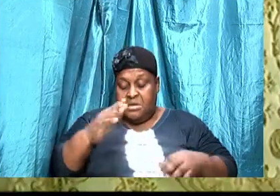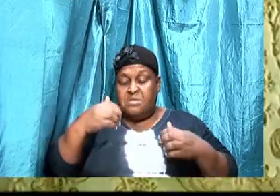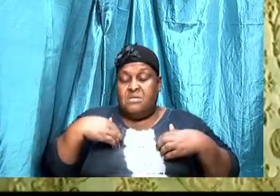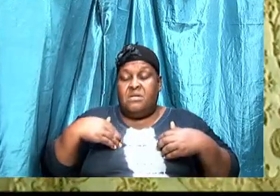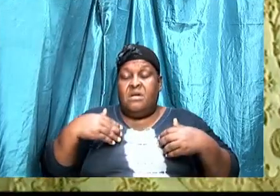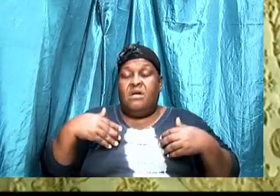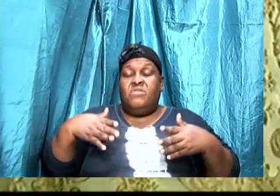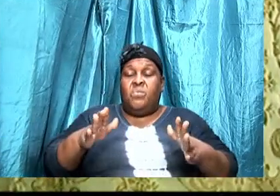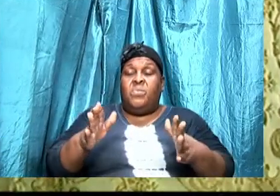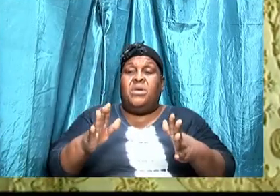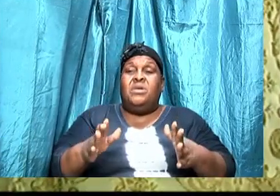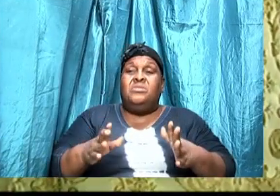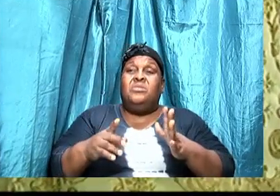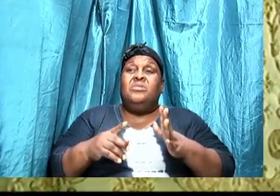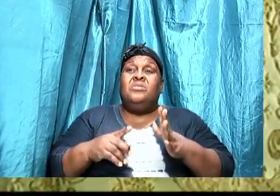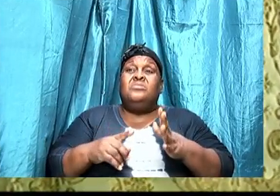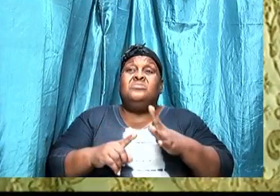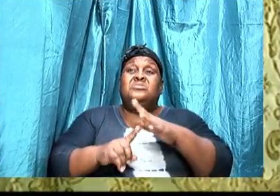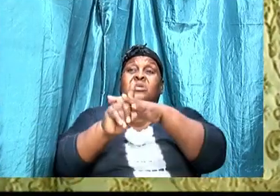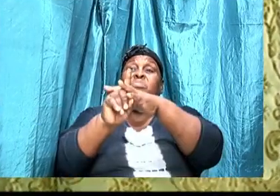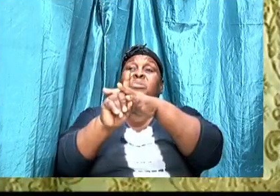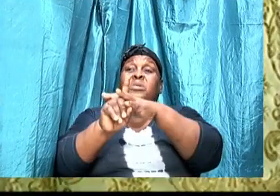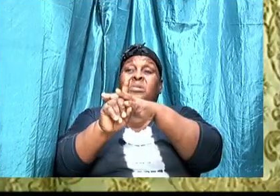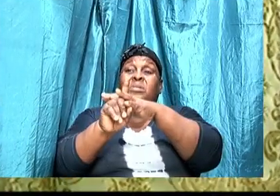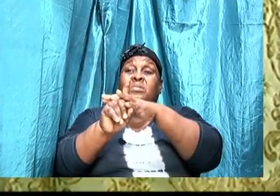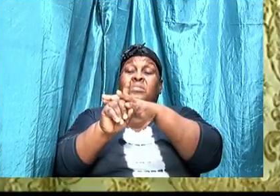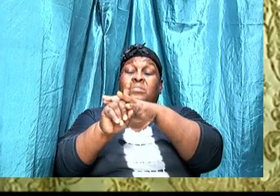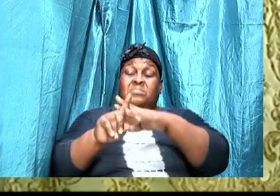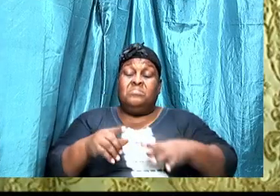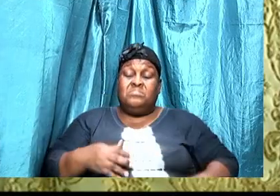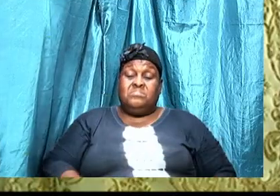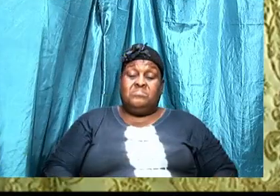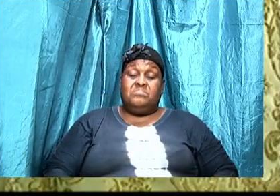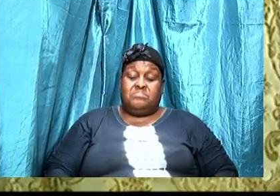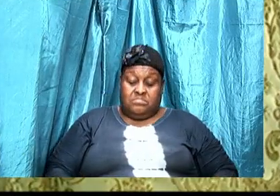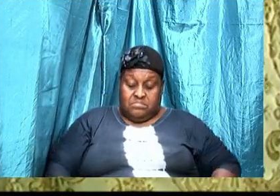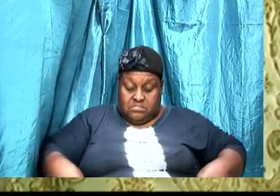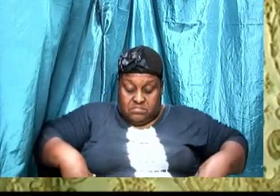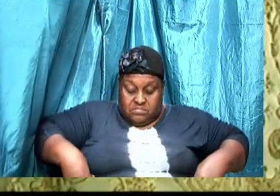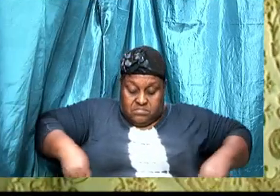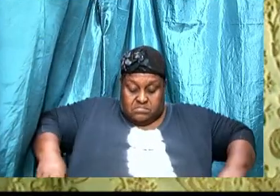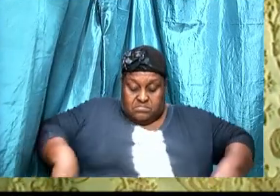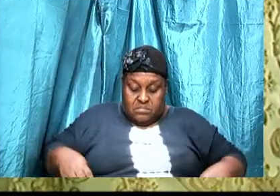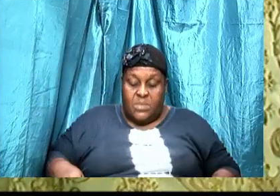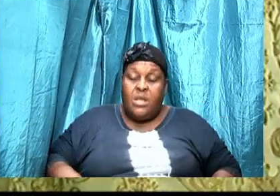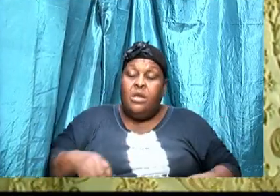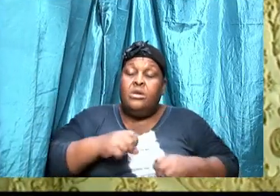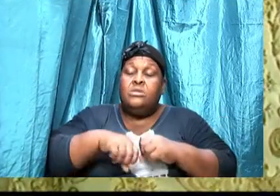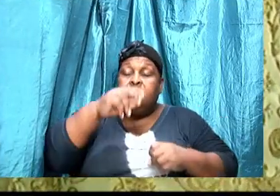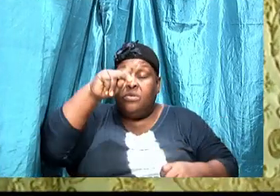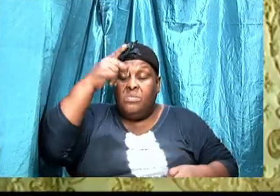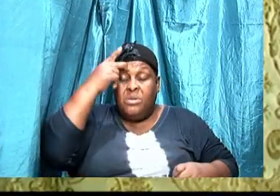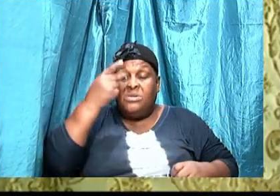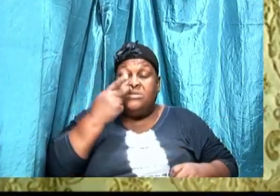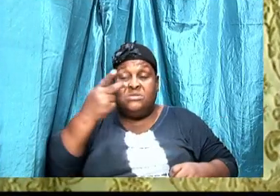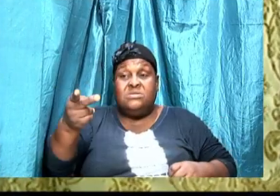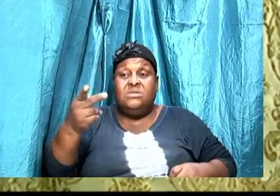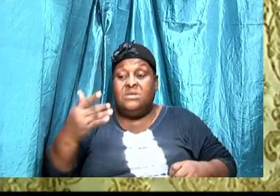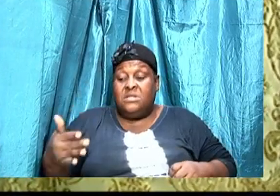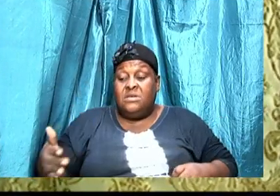up in a way that he doesn't normally show up, or he wouldn't show up before. And so Paul see these things,